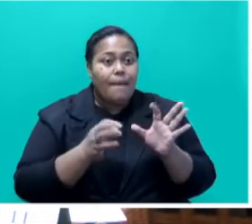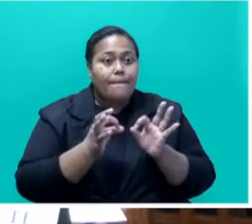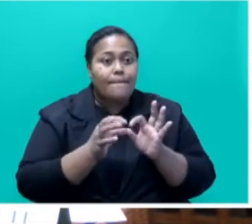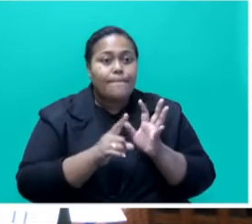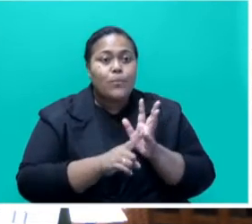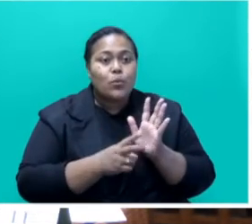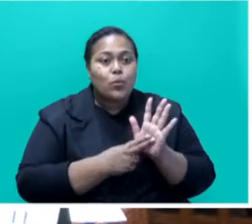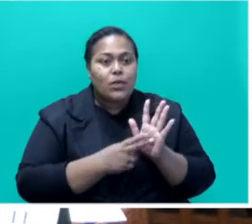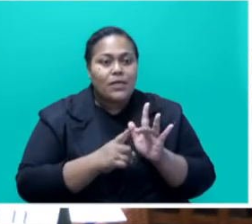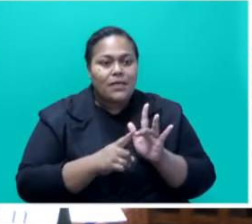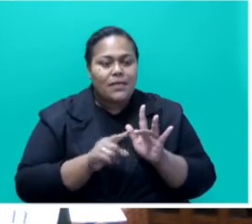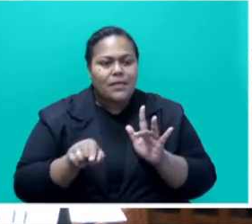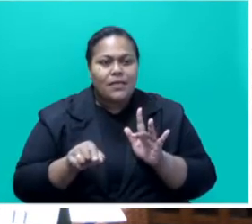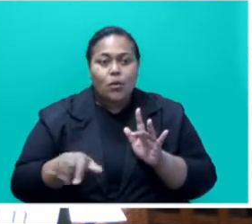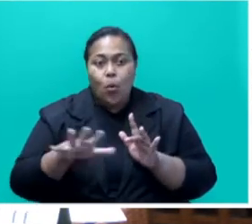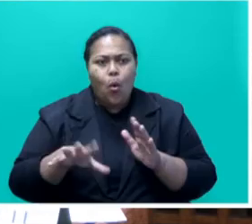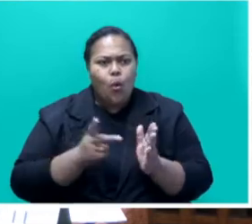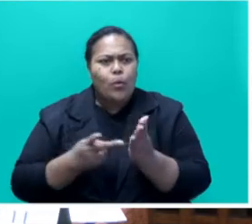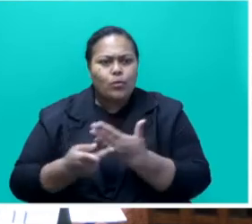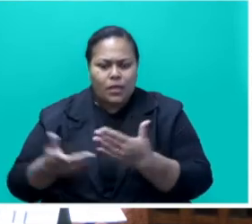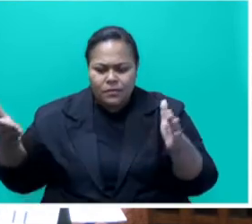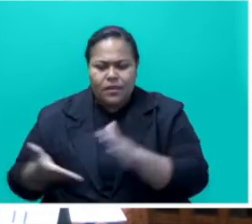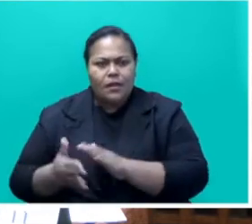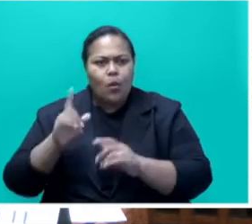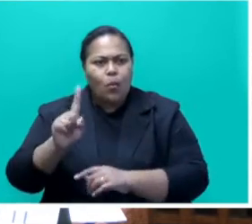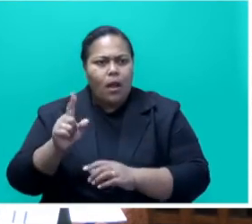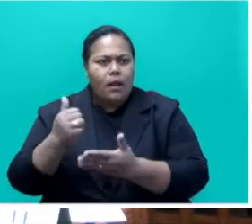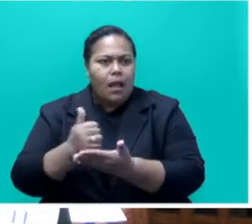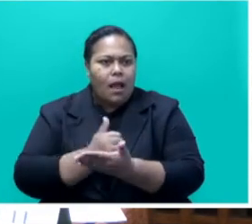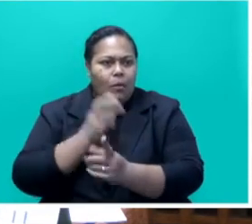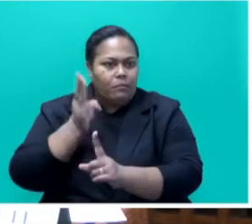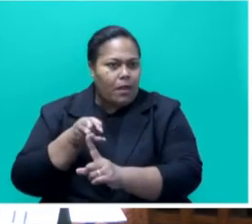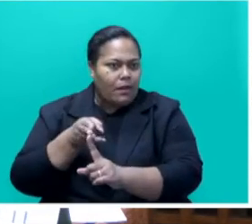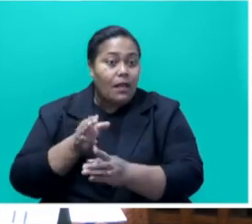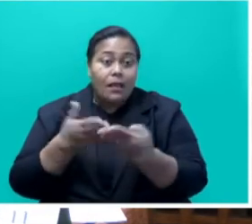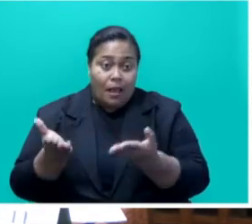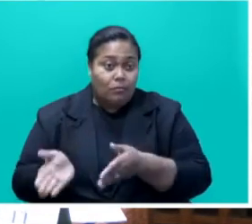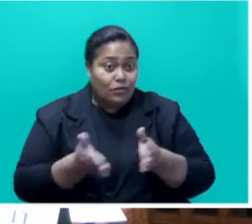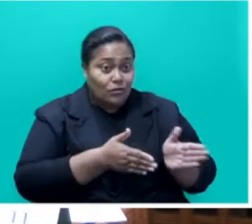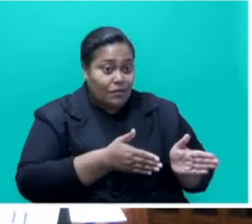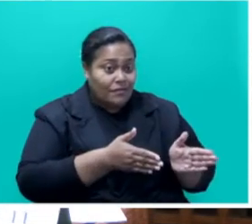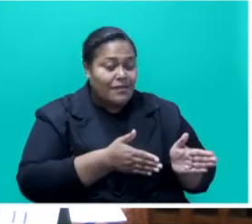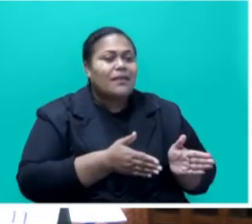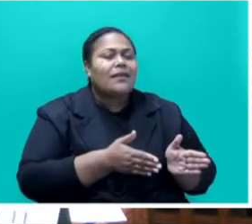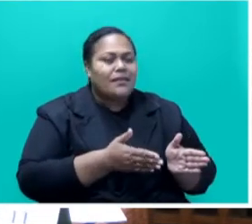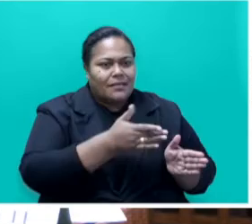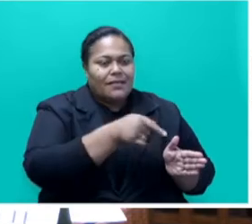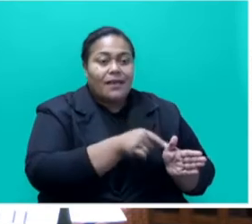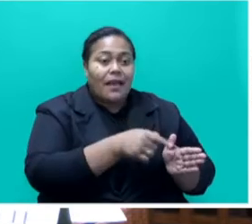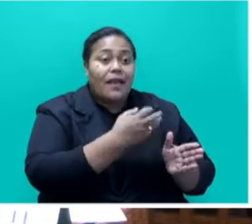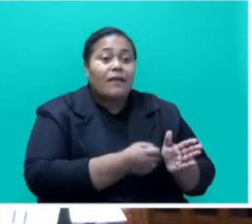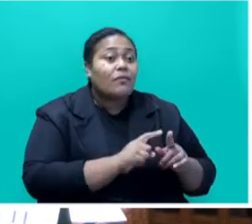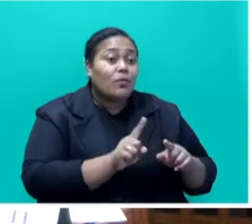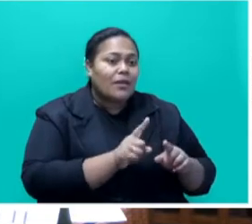all projects were lumped together into the account. But what has been done now at headquarters RFMF is